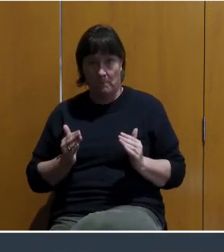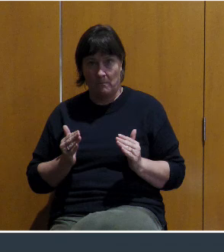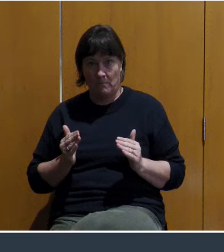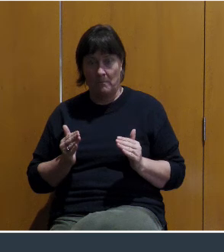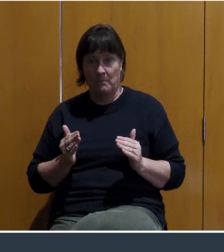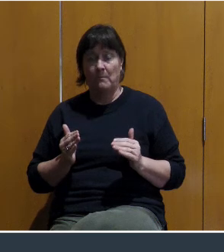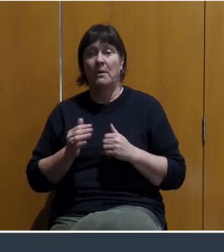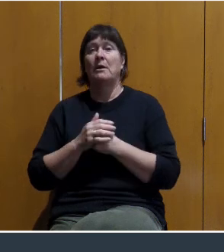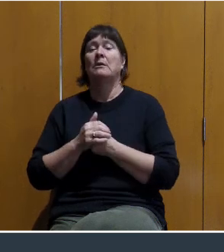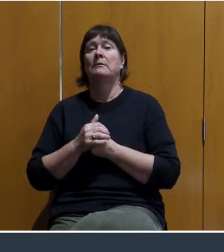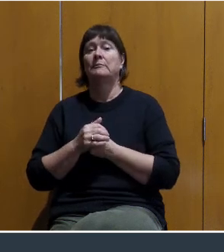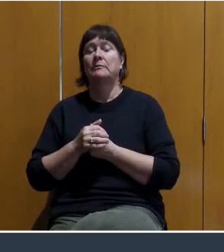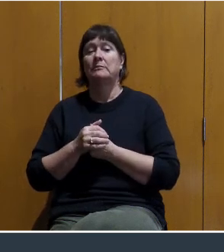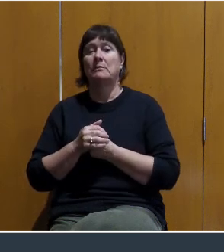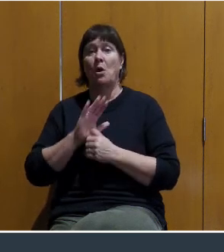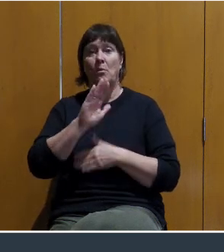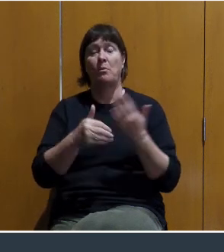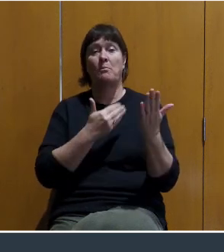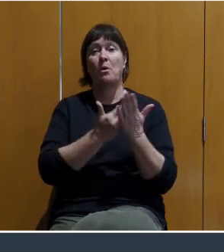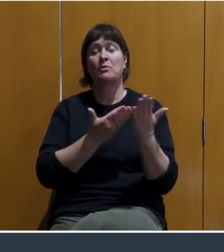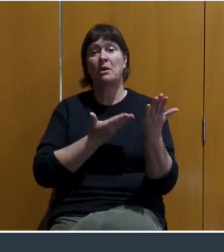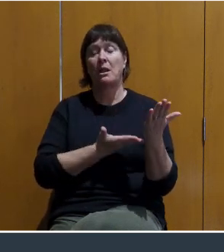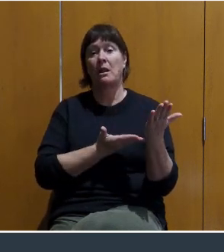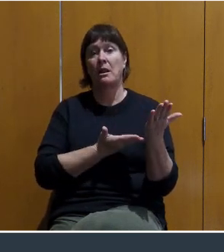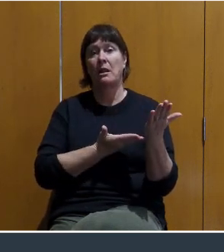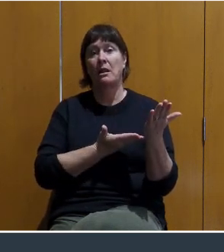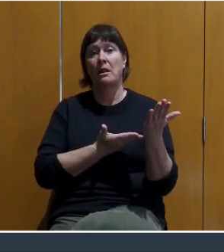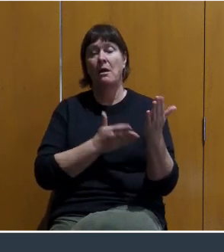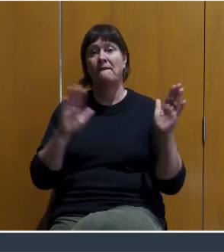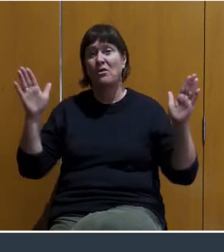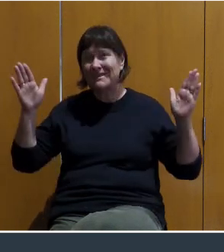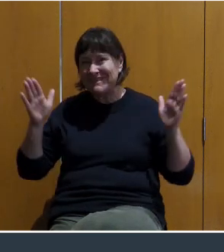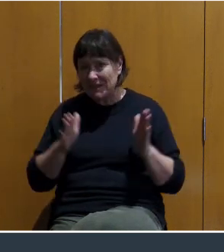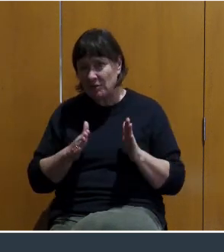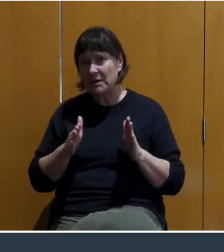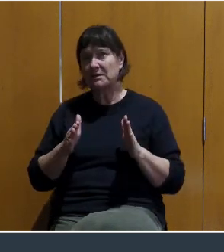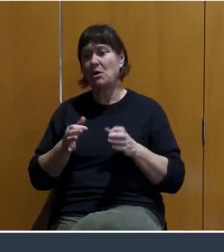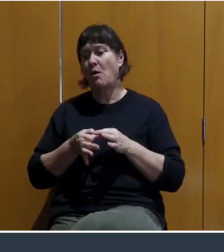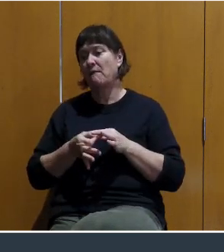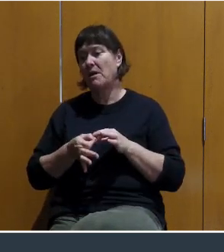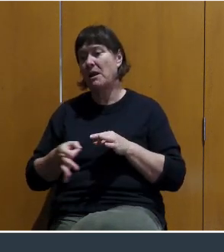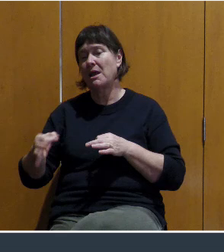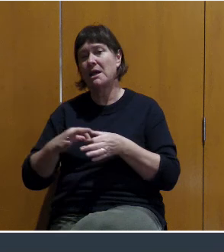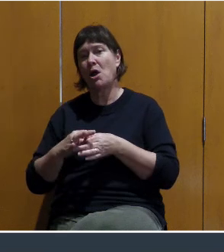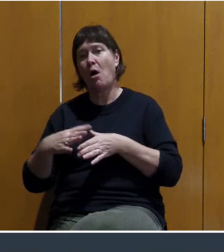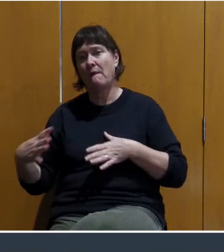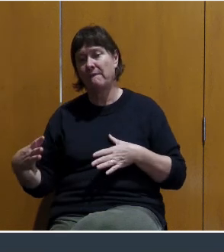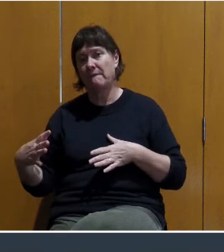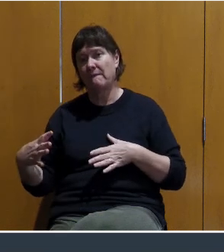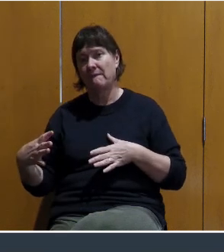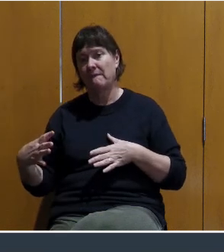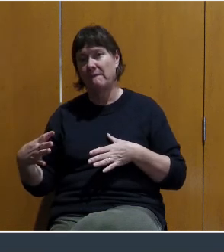Hastings location. And the proposal for the decrease of off-leash areas, I think, have a very